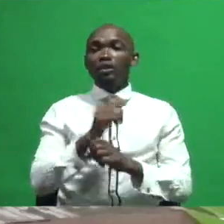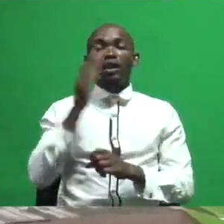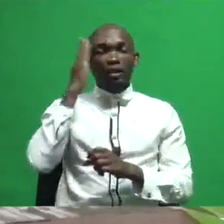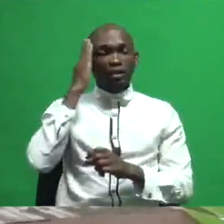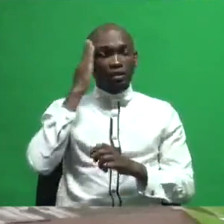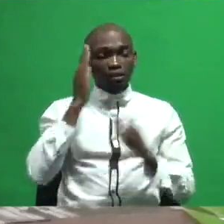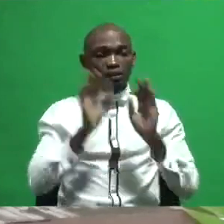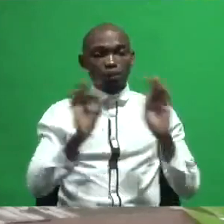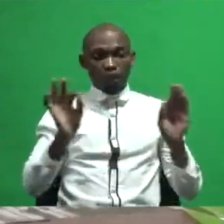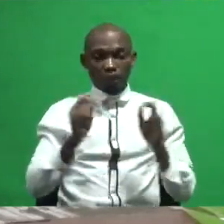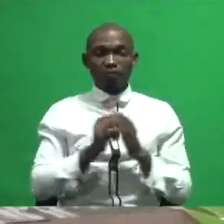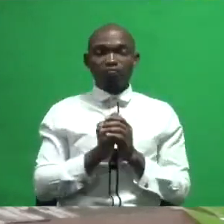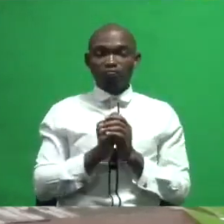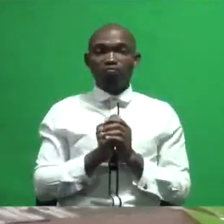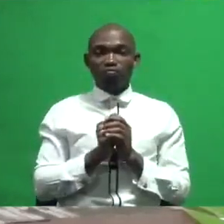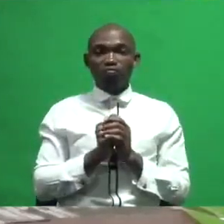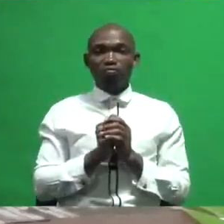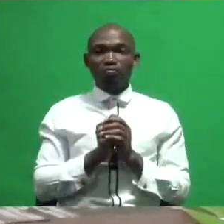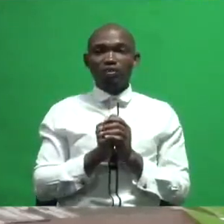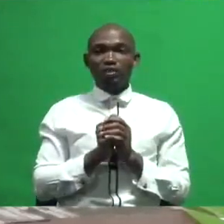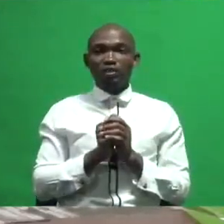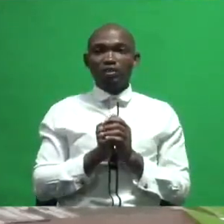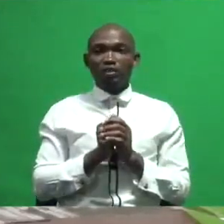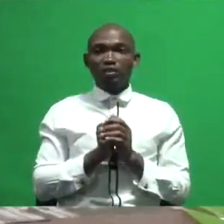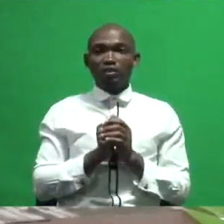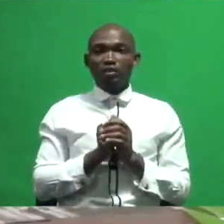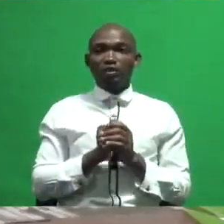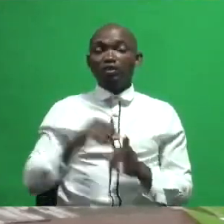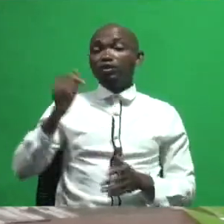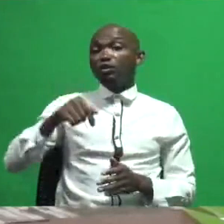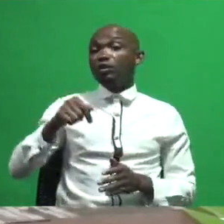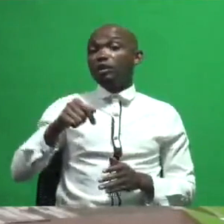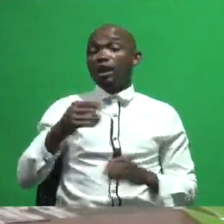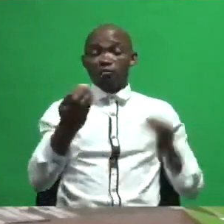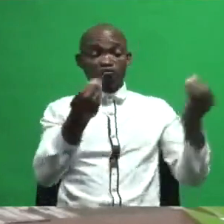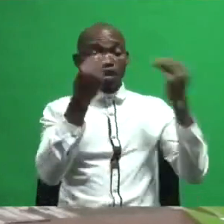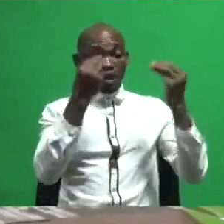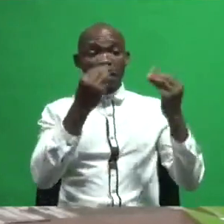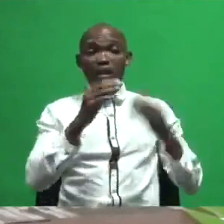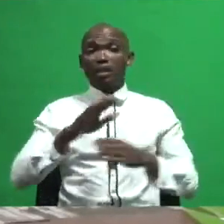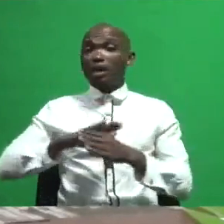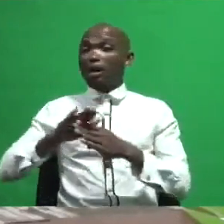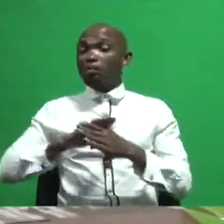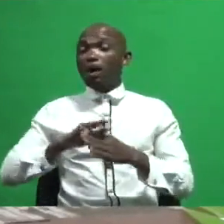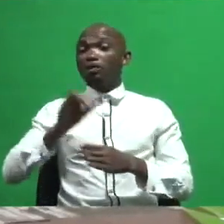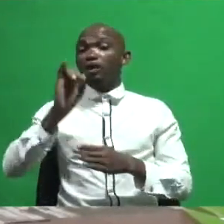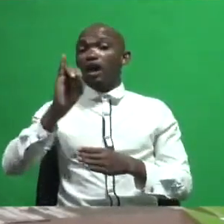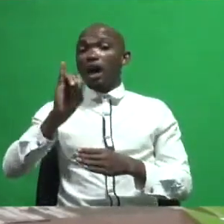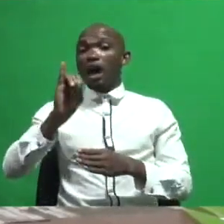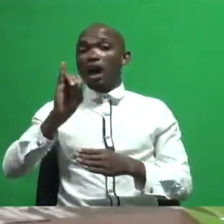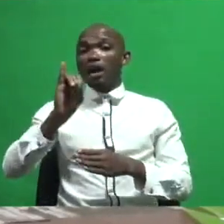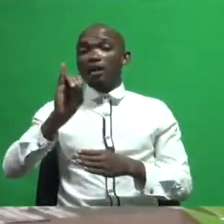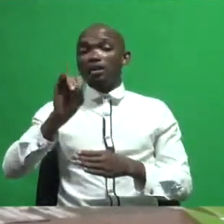You have understood well. So today we have learned about isomarism